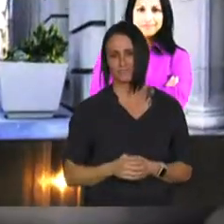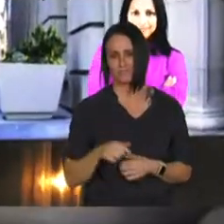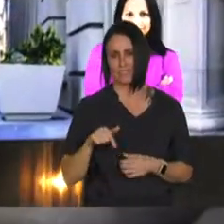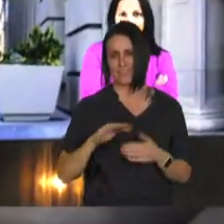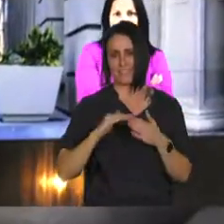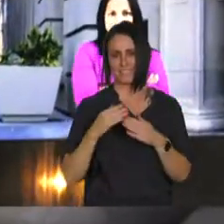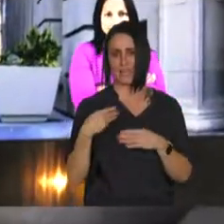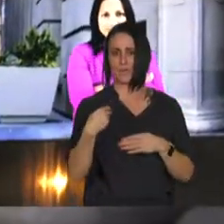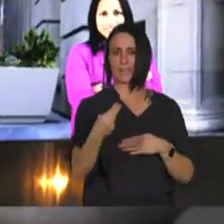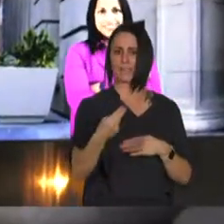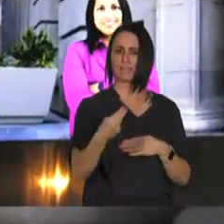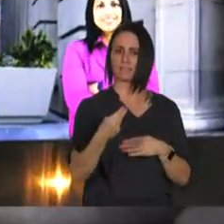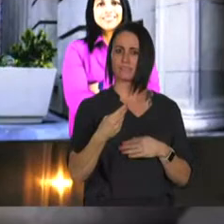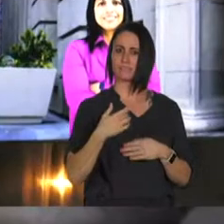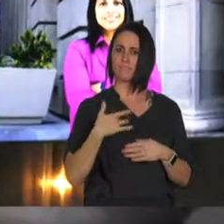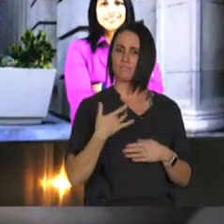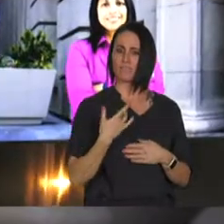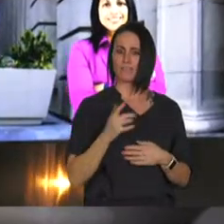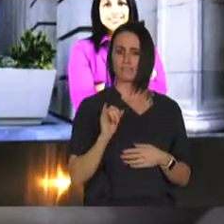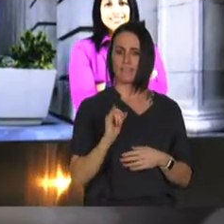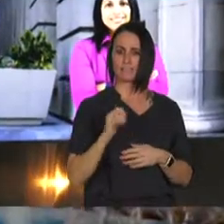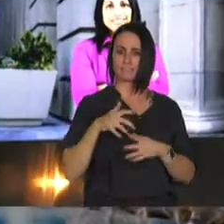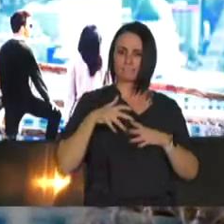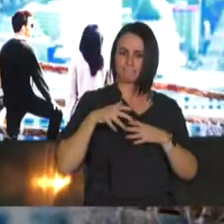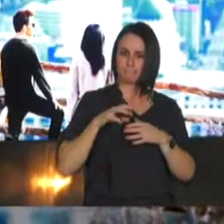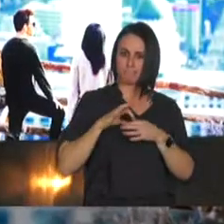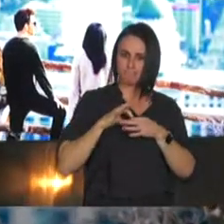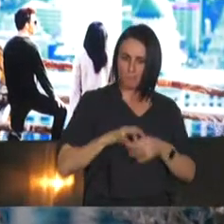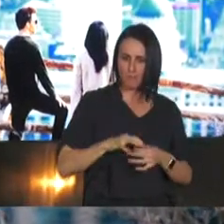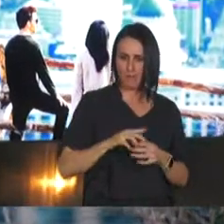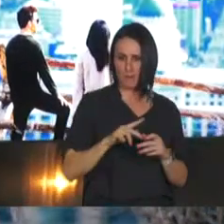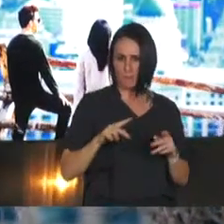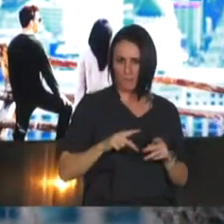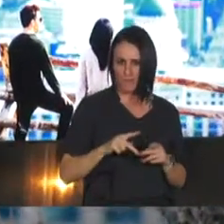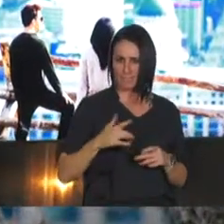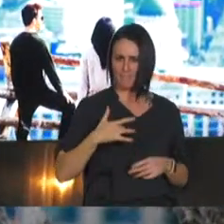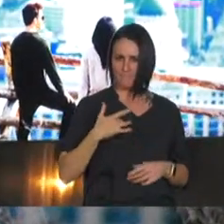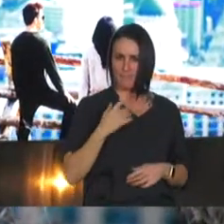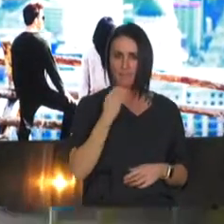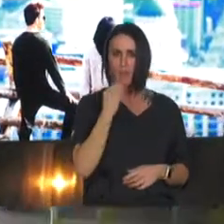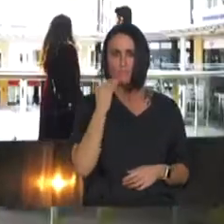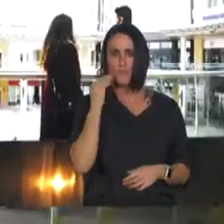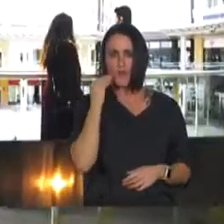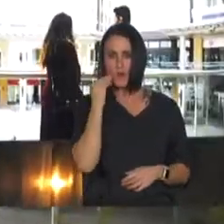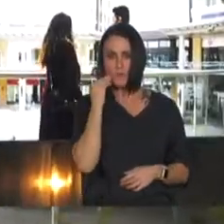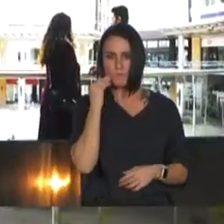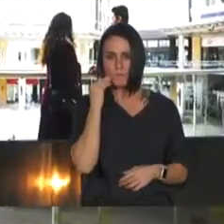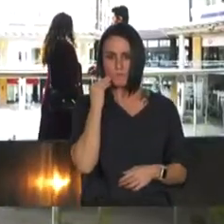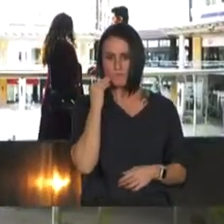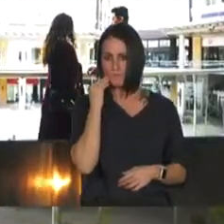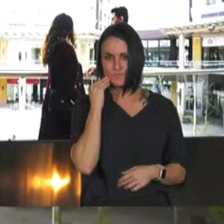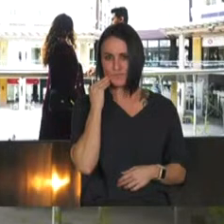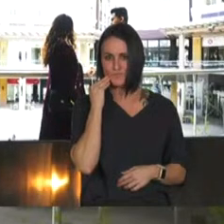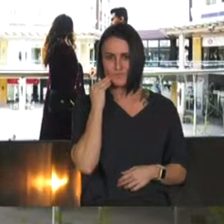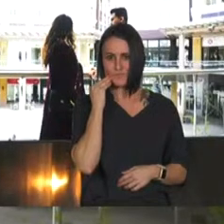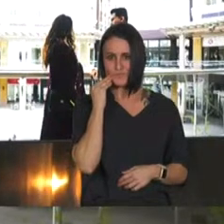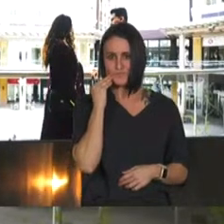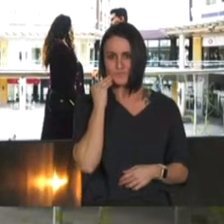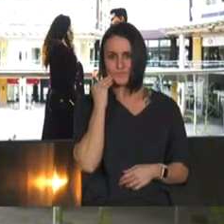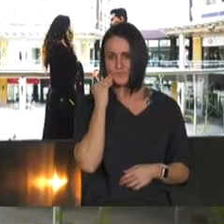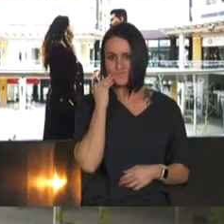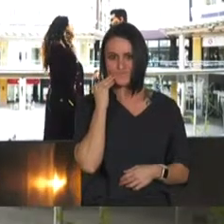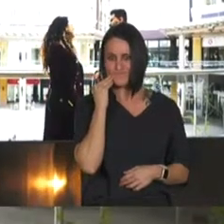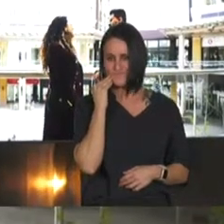town provides a sense of place, a feeling of home, and a special bond to one